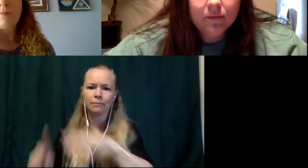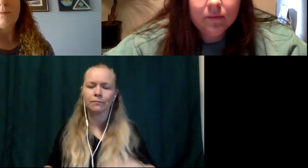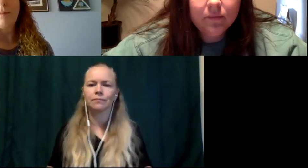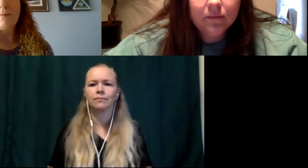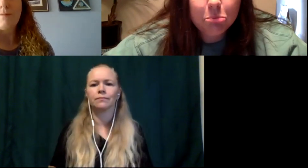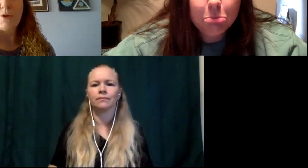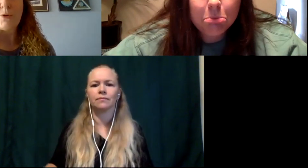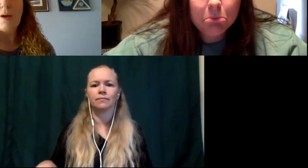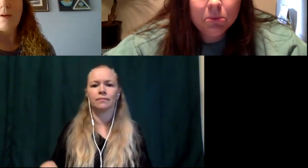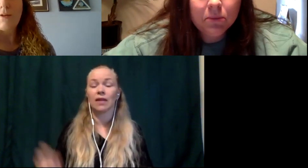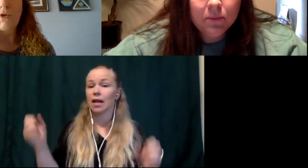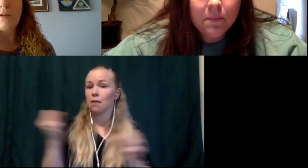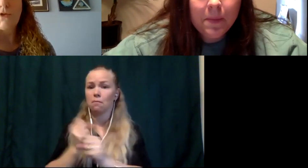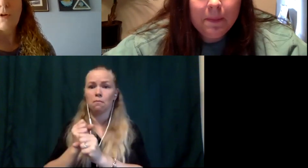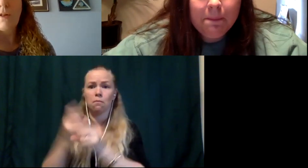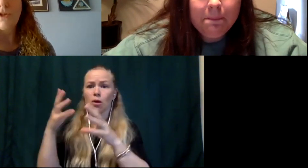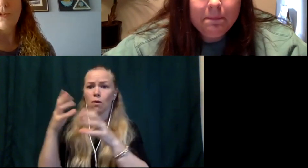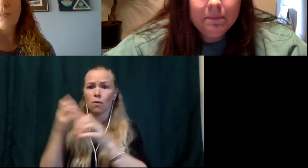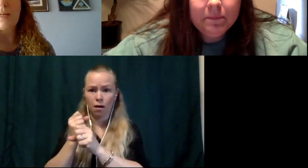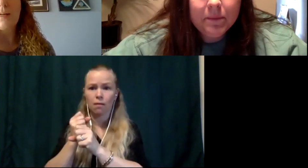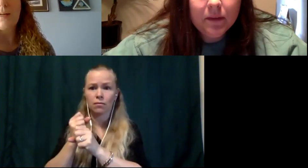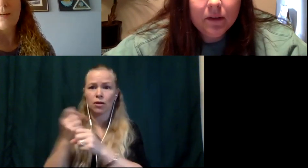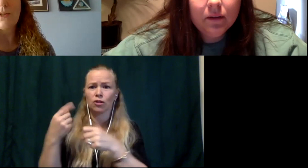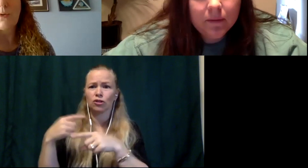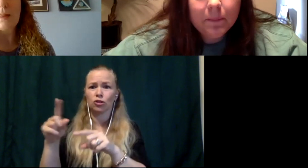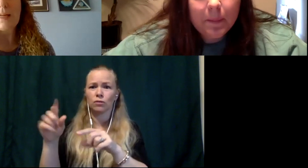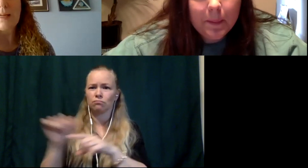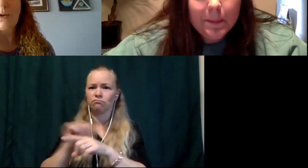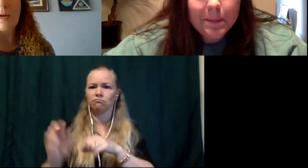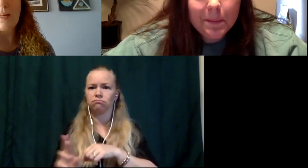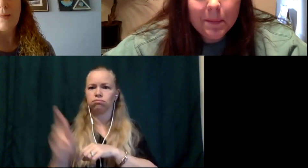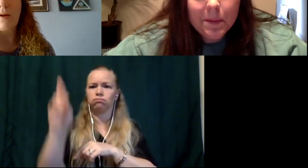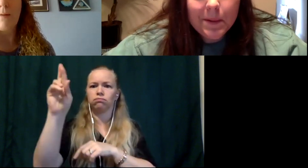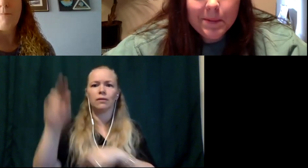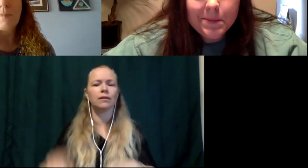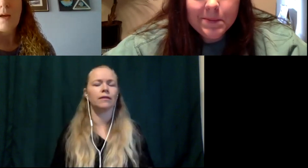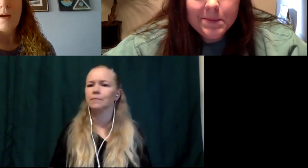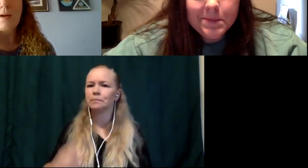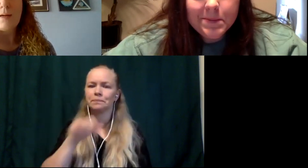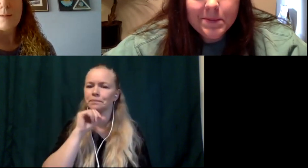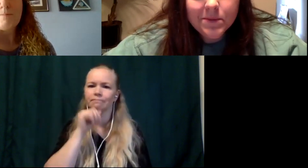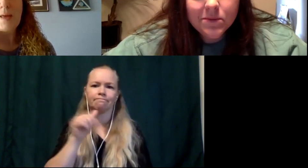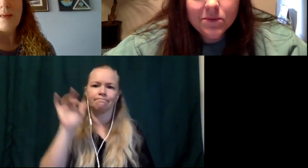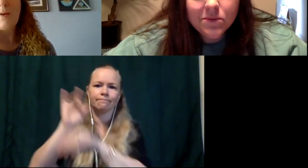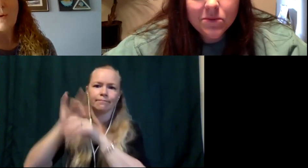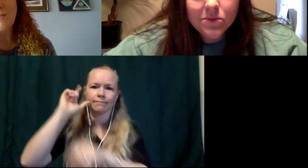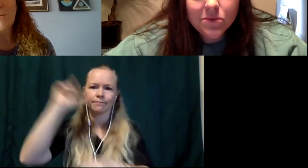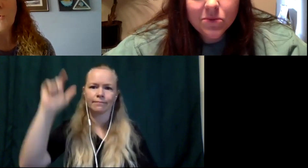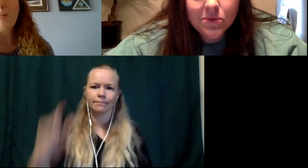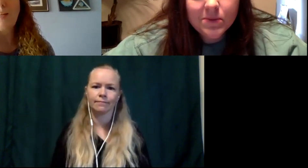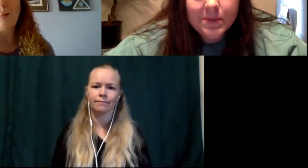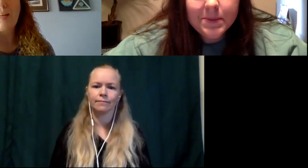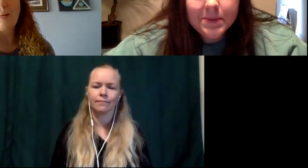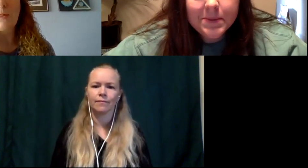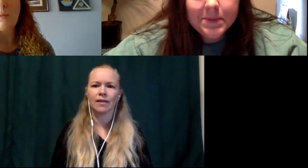up, you know, during launches, and so they didn't quite get there. And then once the